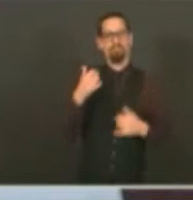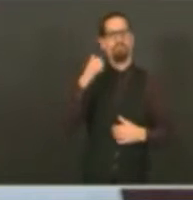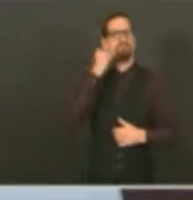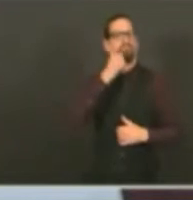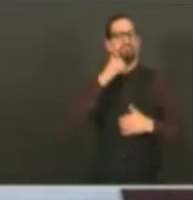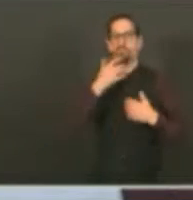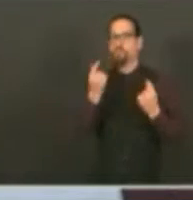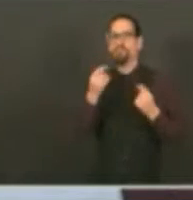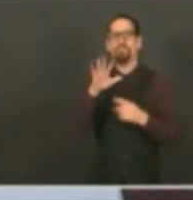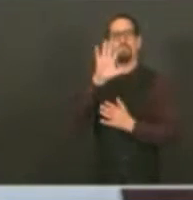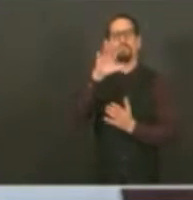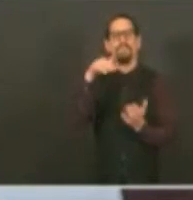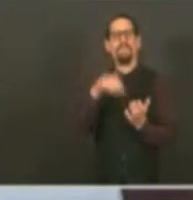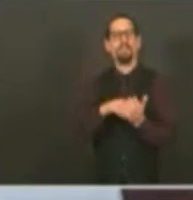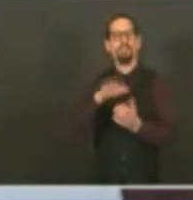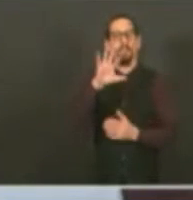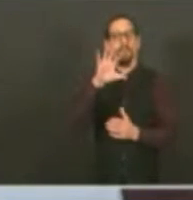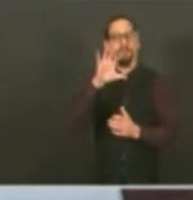symptoms through